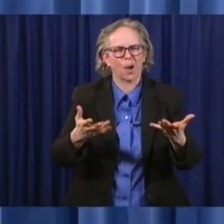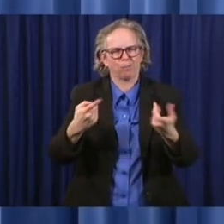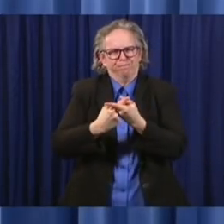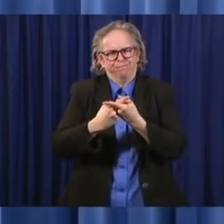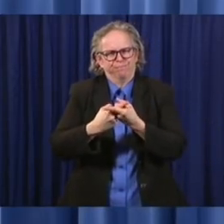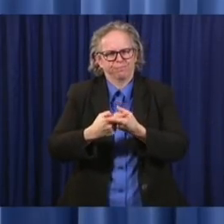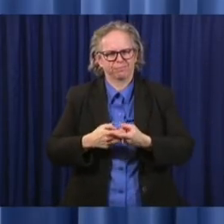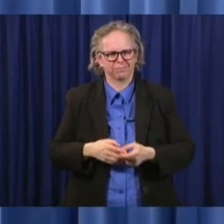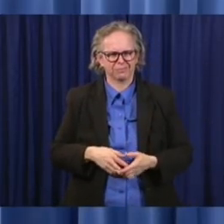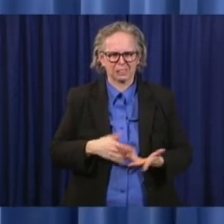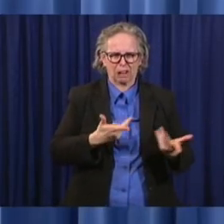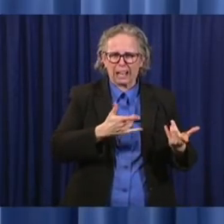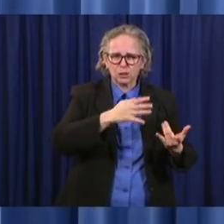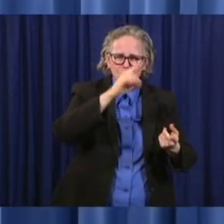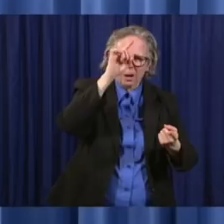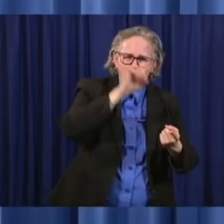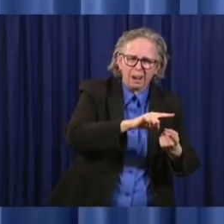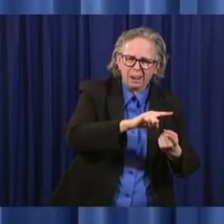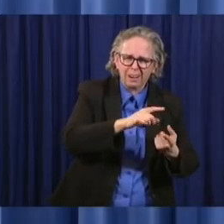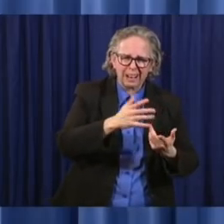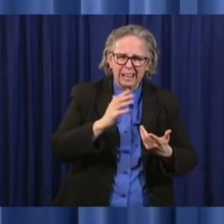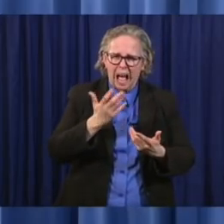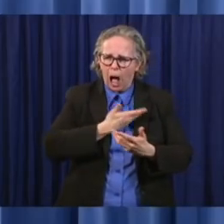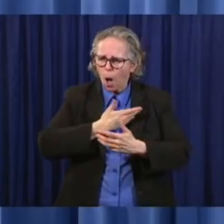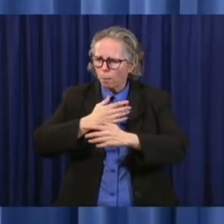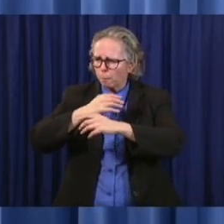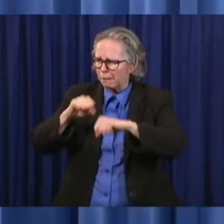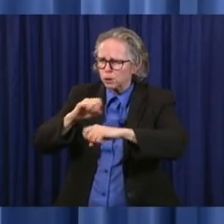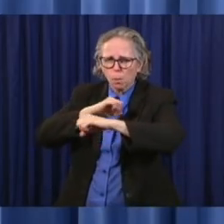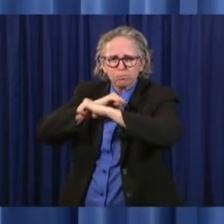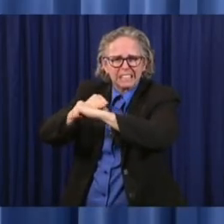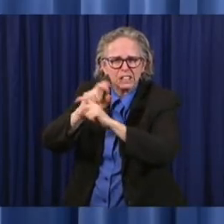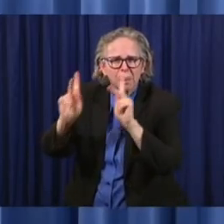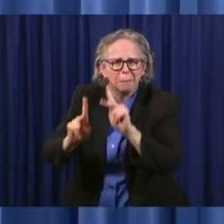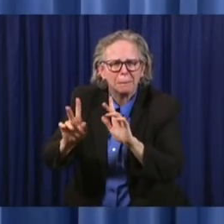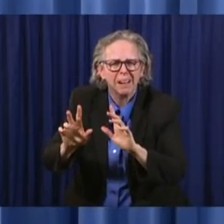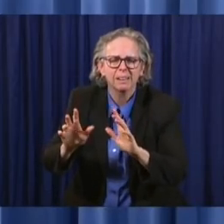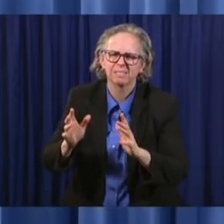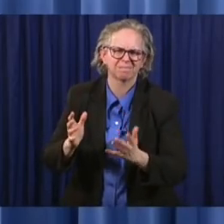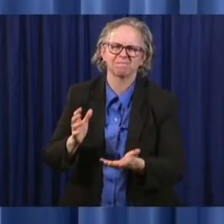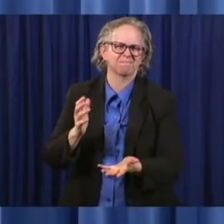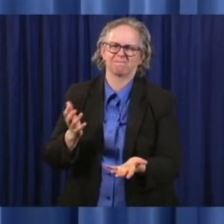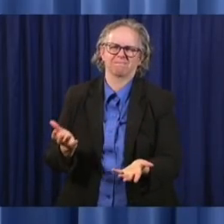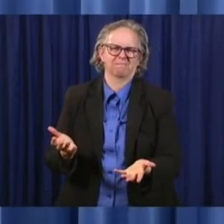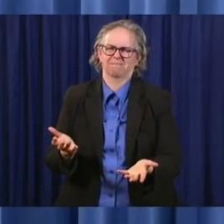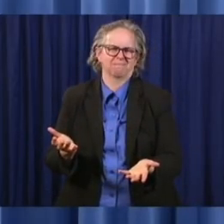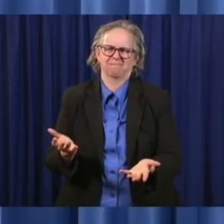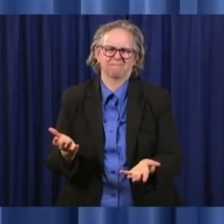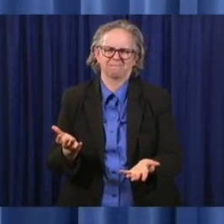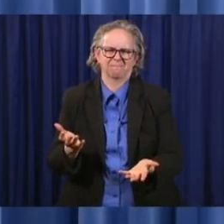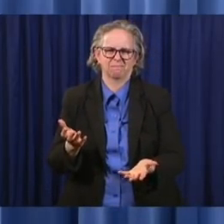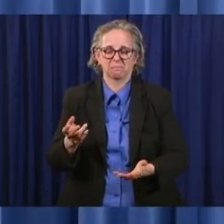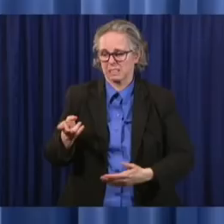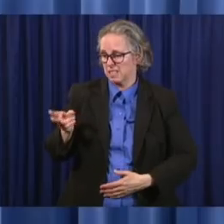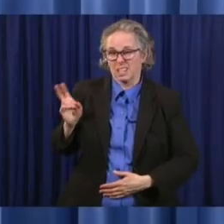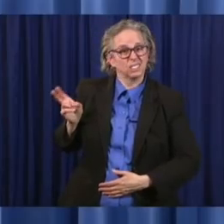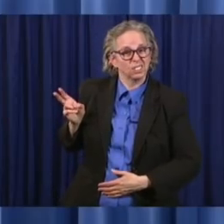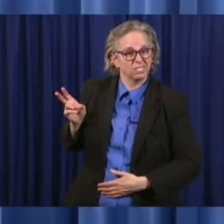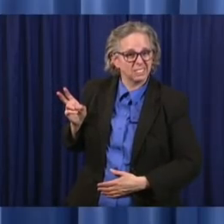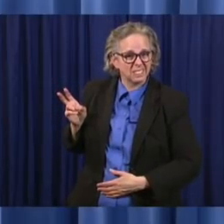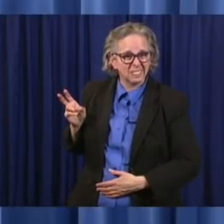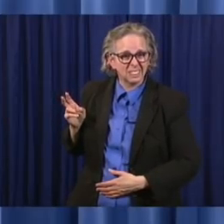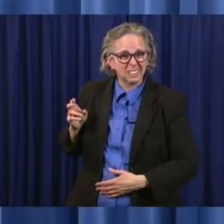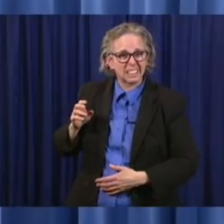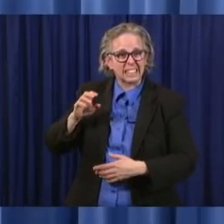people. Health concerns are historically something that the executive branch, that